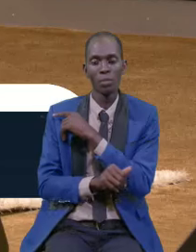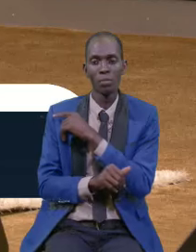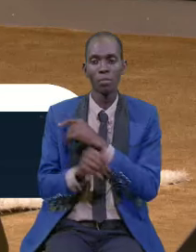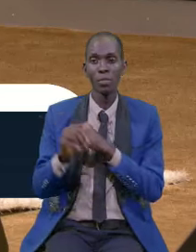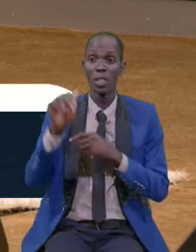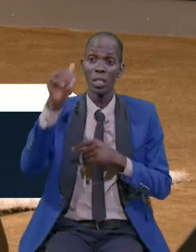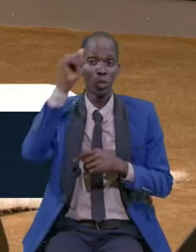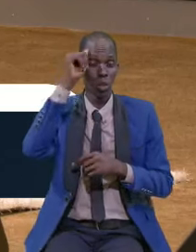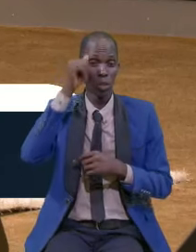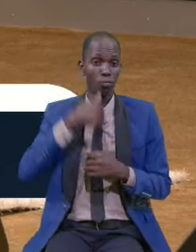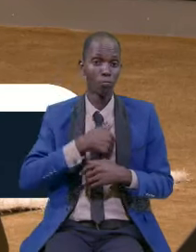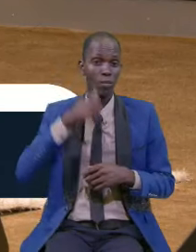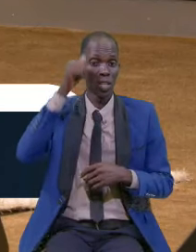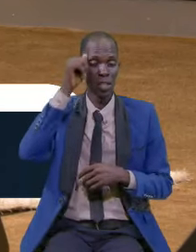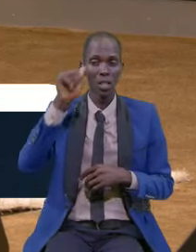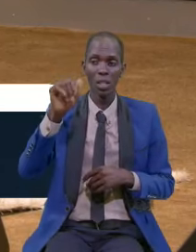this fruit.